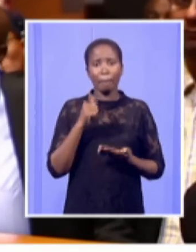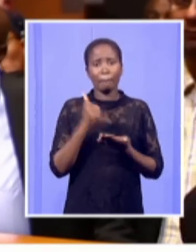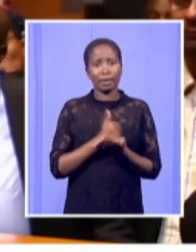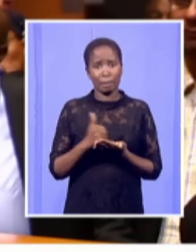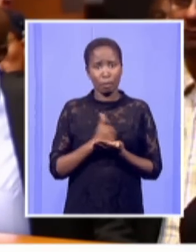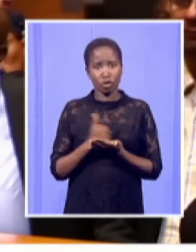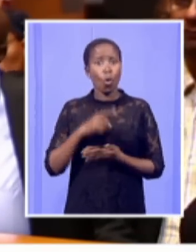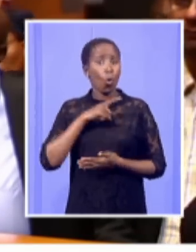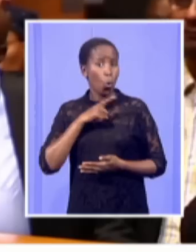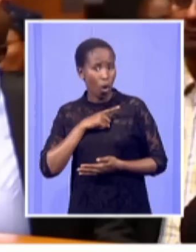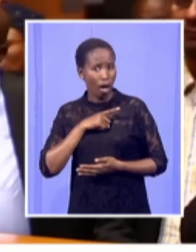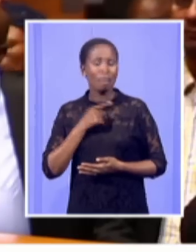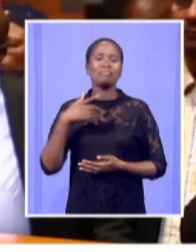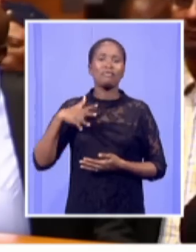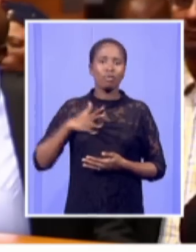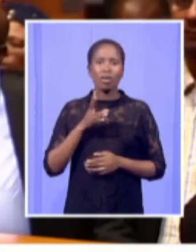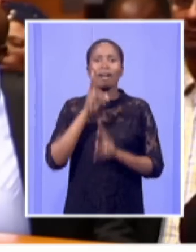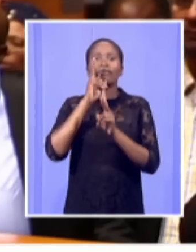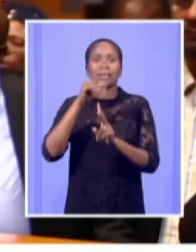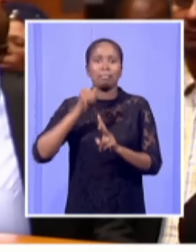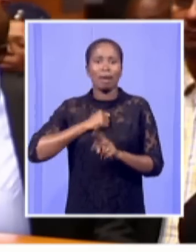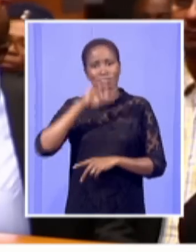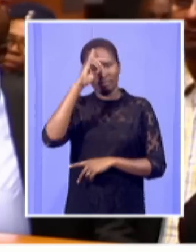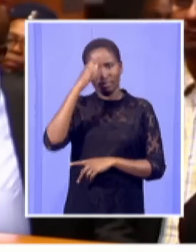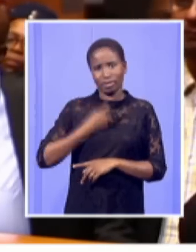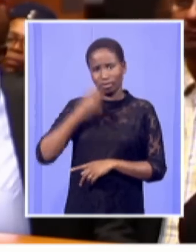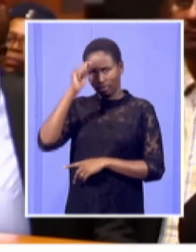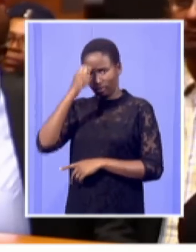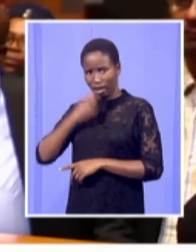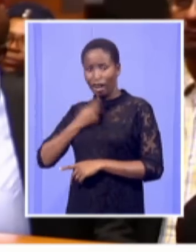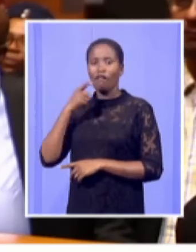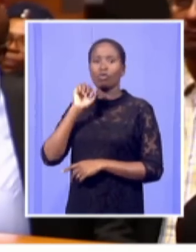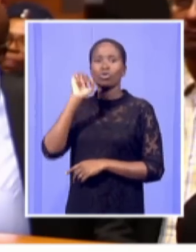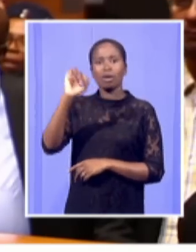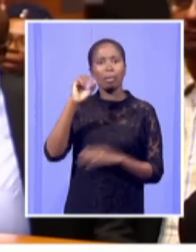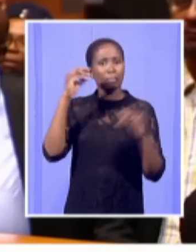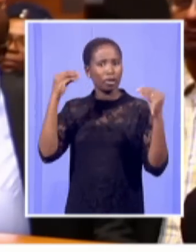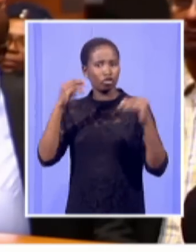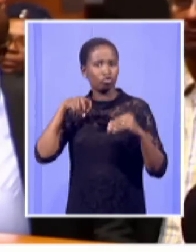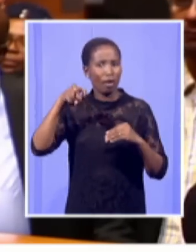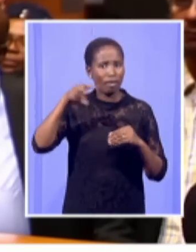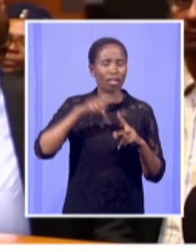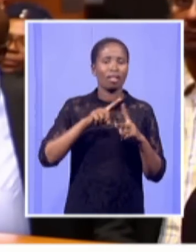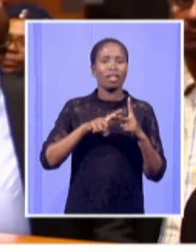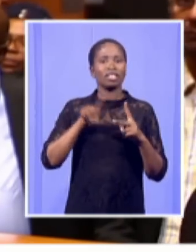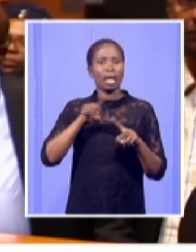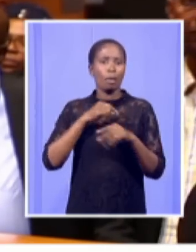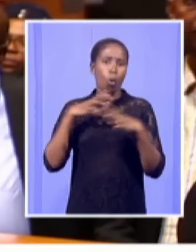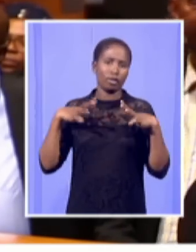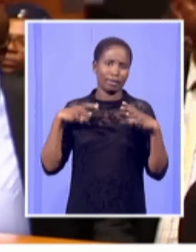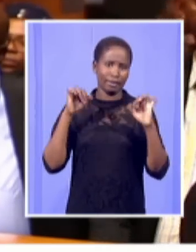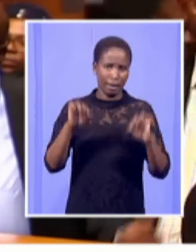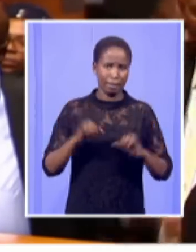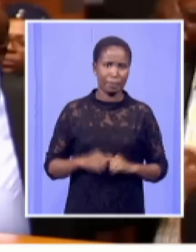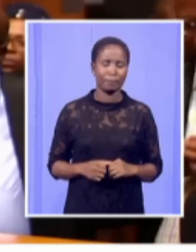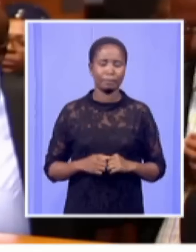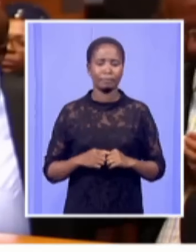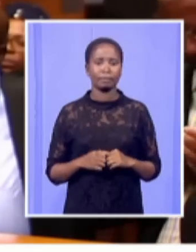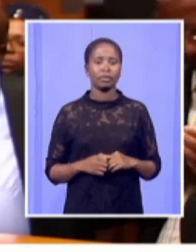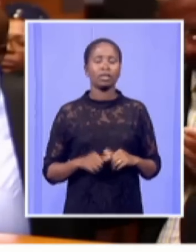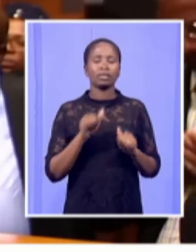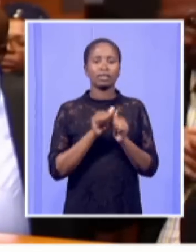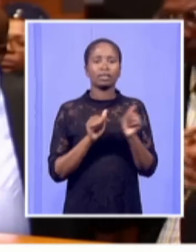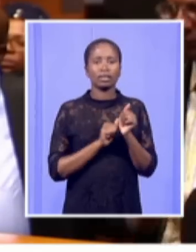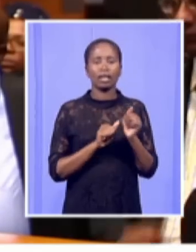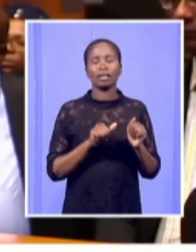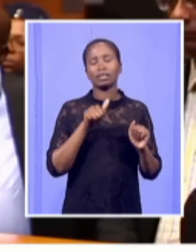my son when he was overseas for business travel as well as holiday travel. Then we deal with Section 64C, read with Section 67 of the